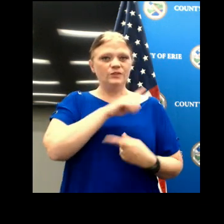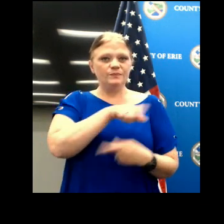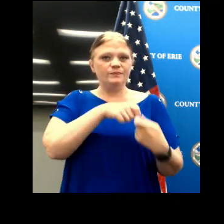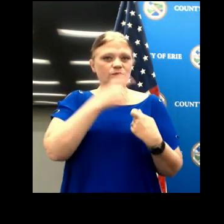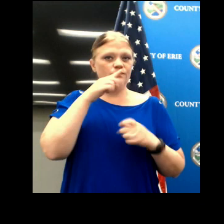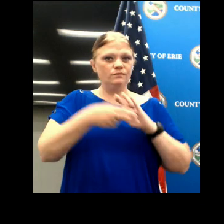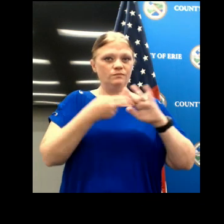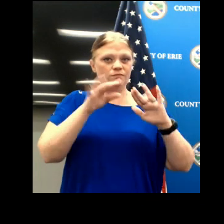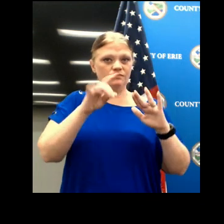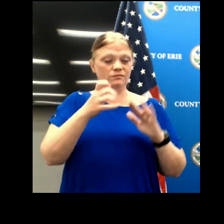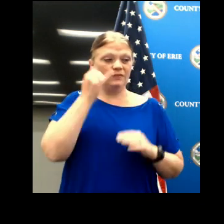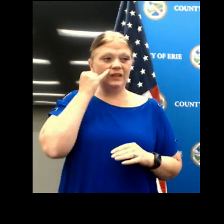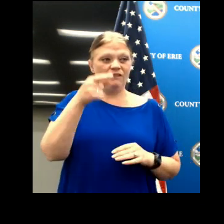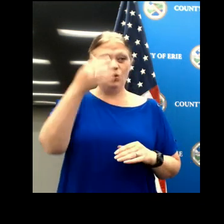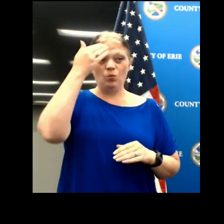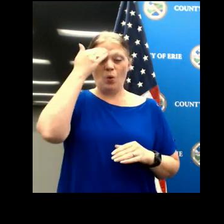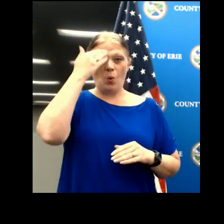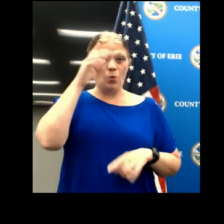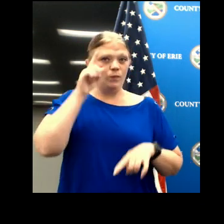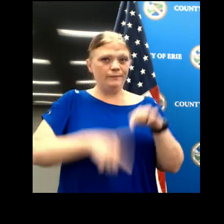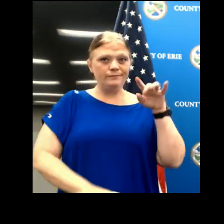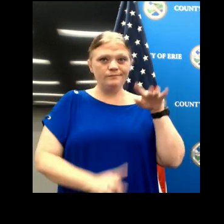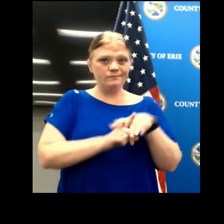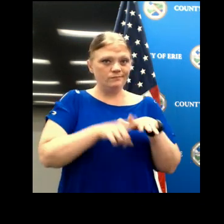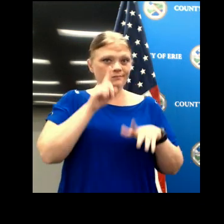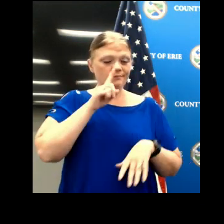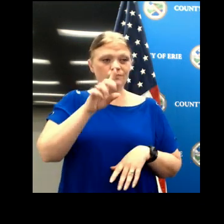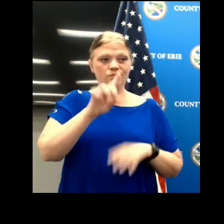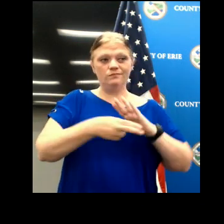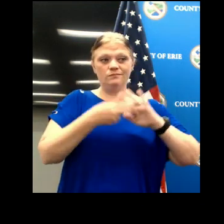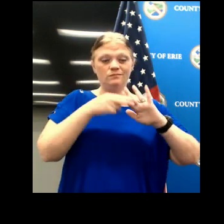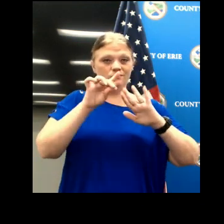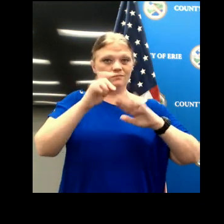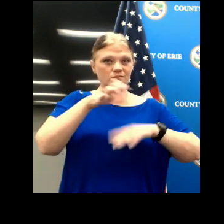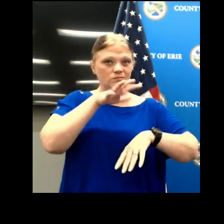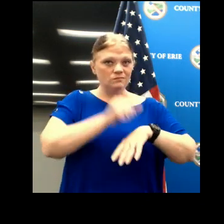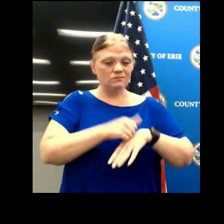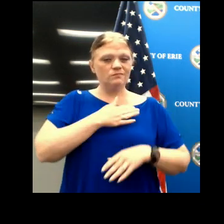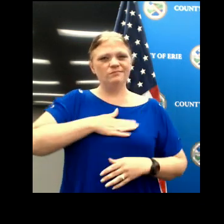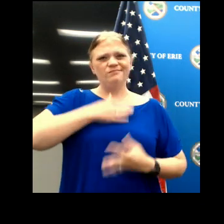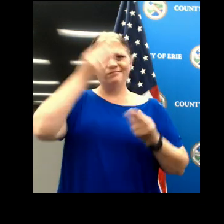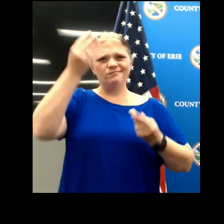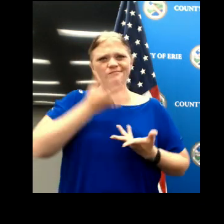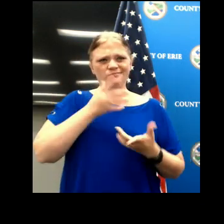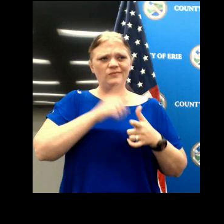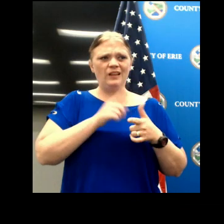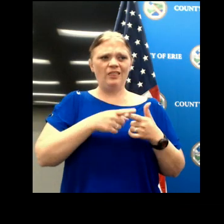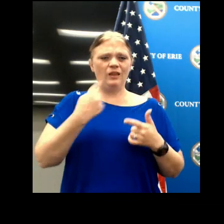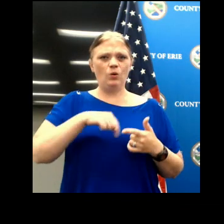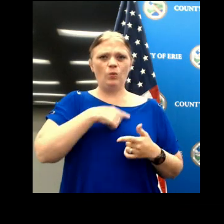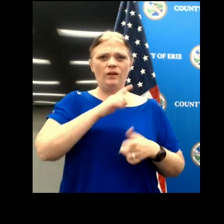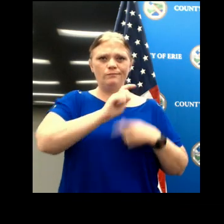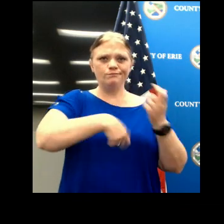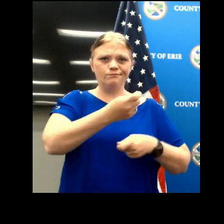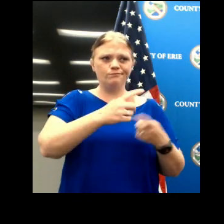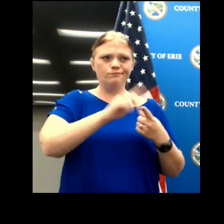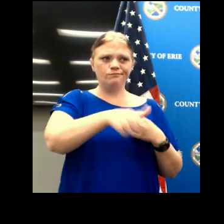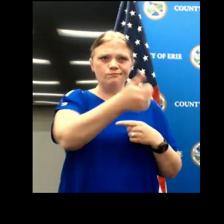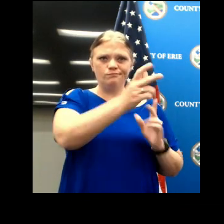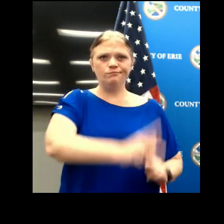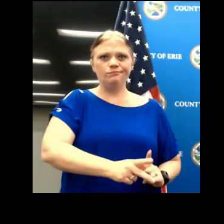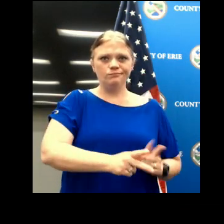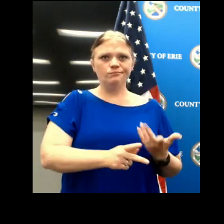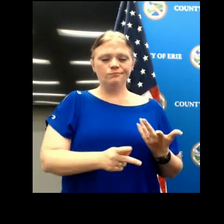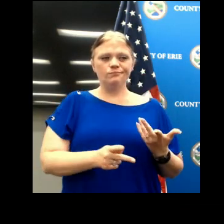testing. So if you know that you're not going to be able to show up for the diagnostic testing, please let us know so we can give that spot to everybody else.